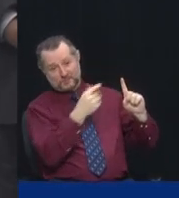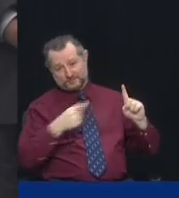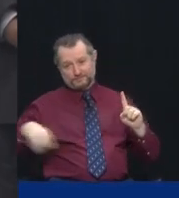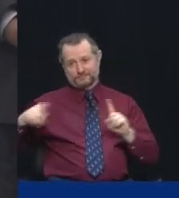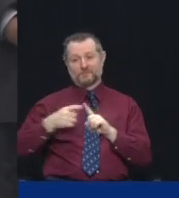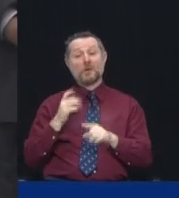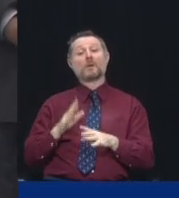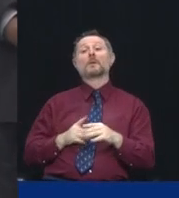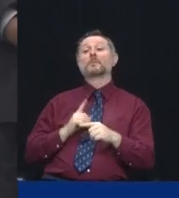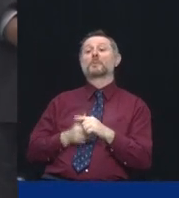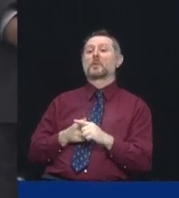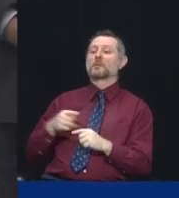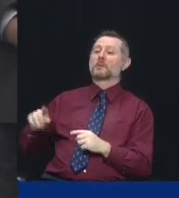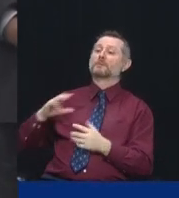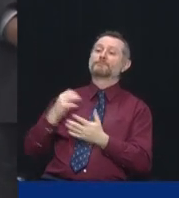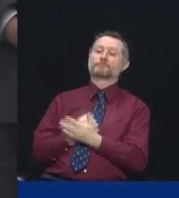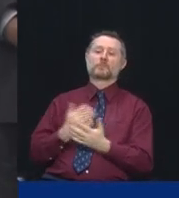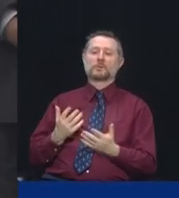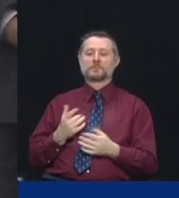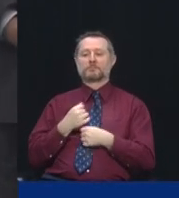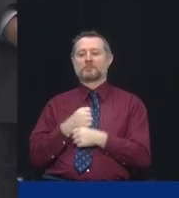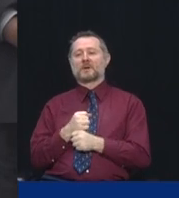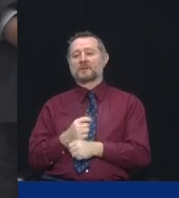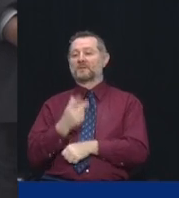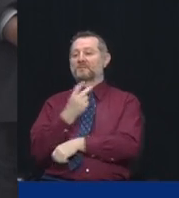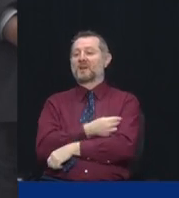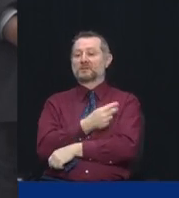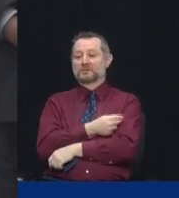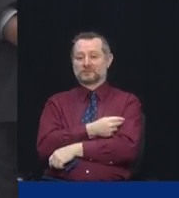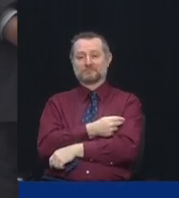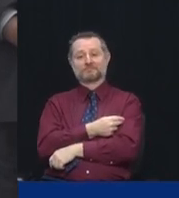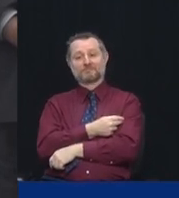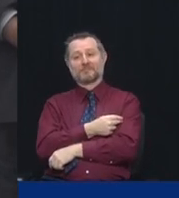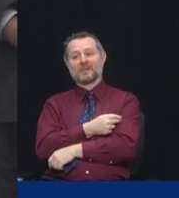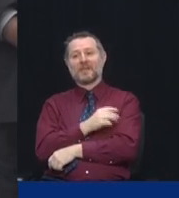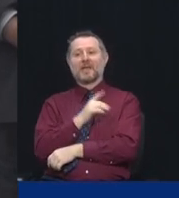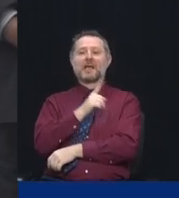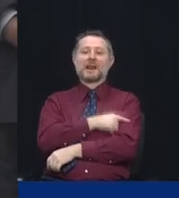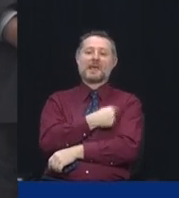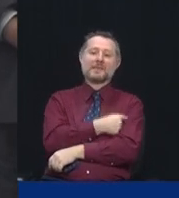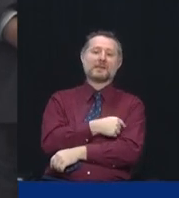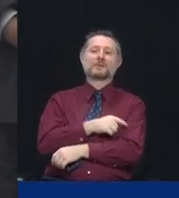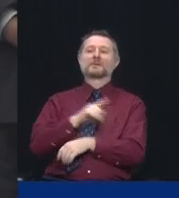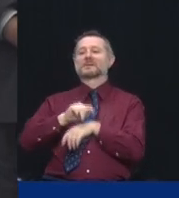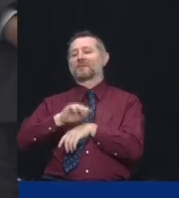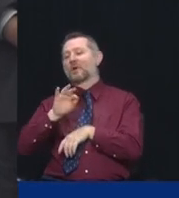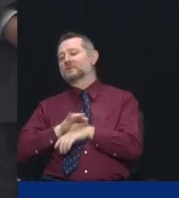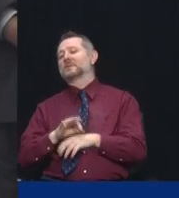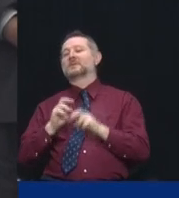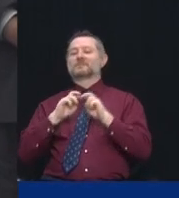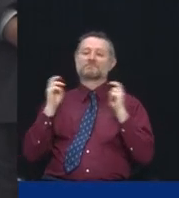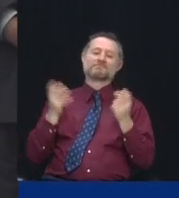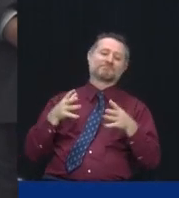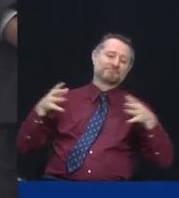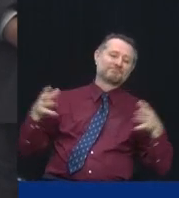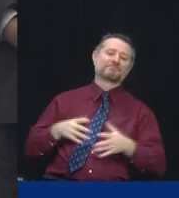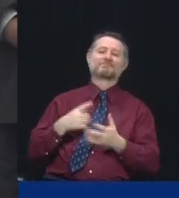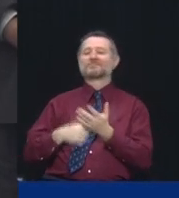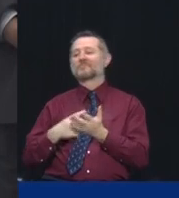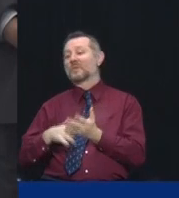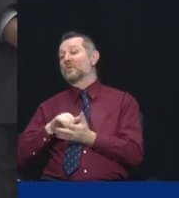create a vaccine clinical trial force that kind of just put New Yorkers together to figure